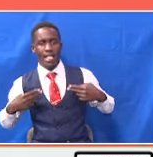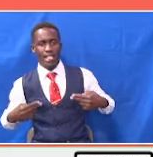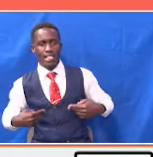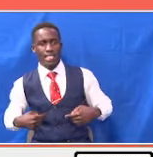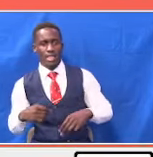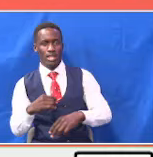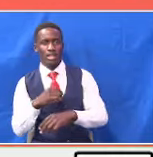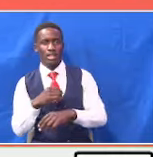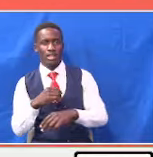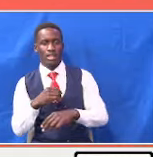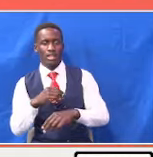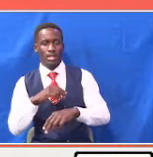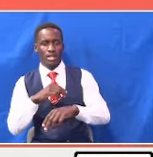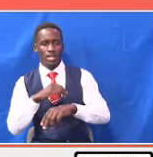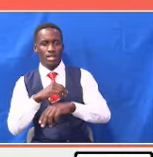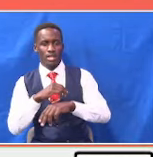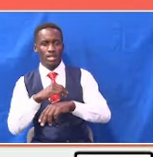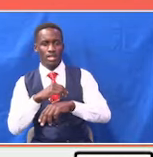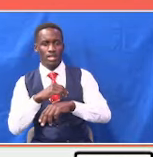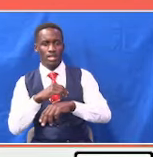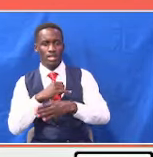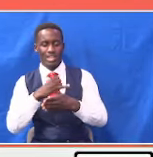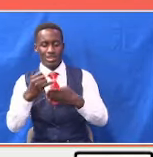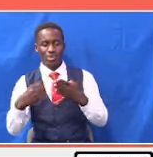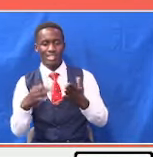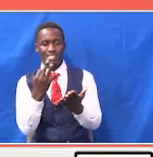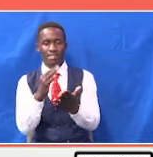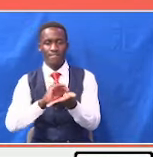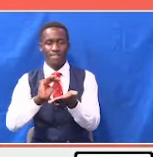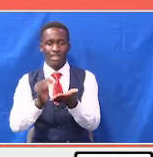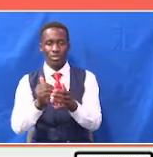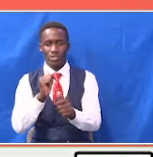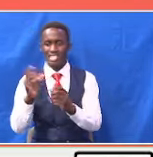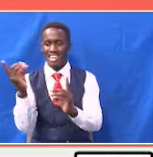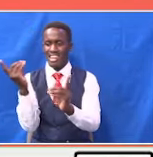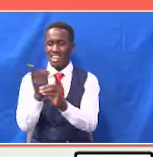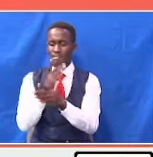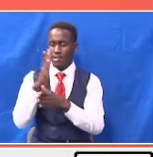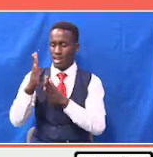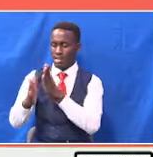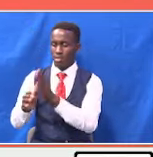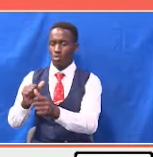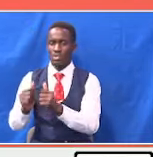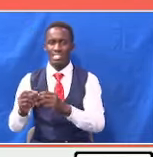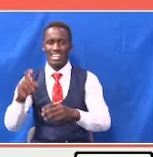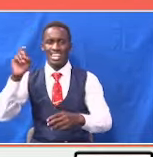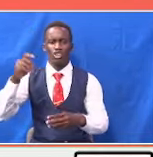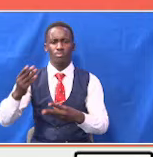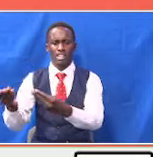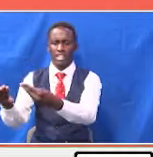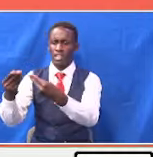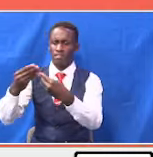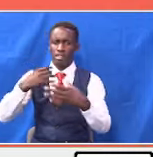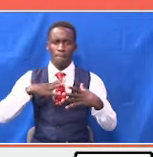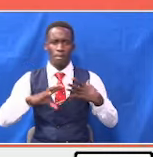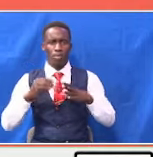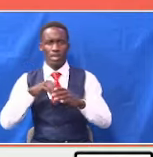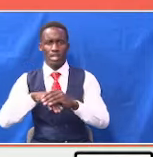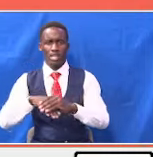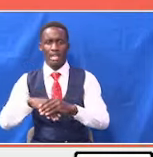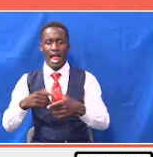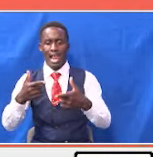That's a different arrangement. Completely. And this arrangement has to be given to the people in a language they